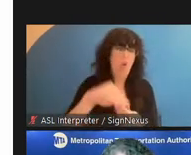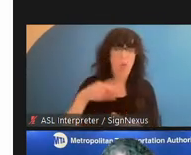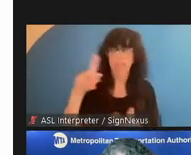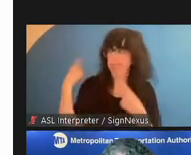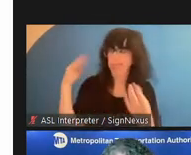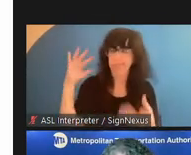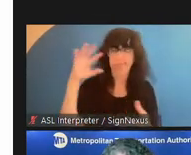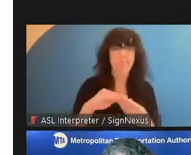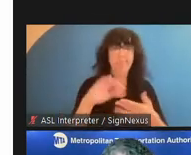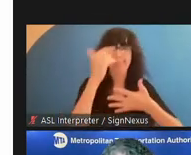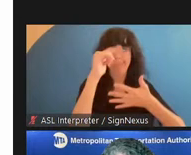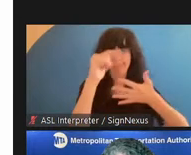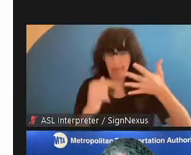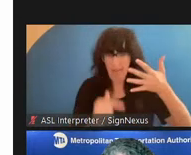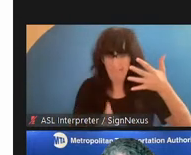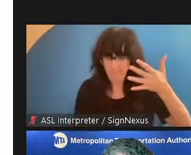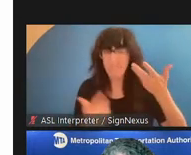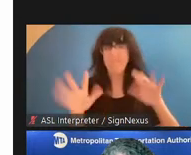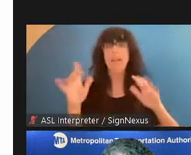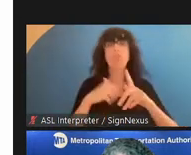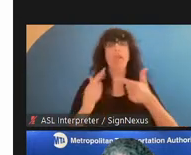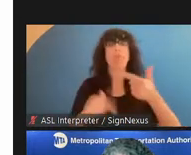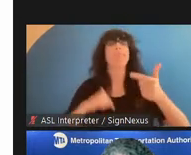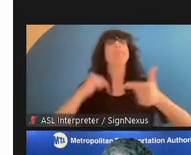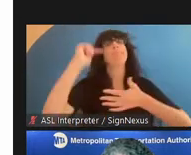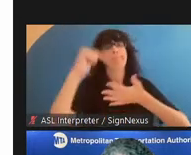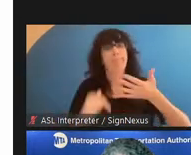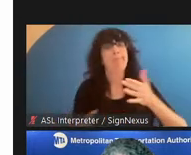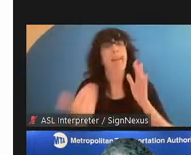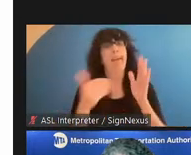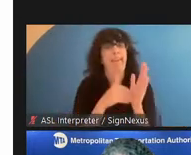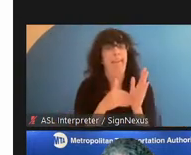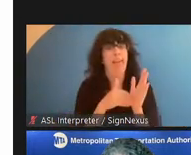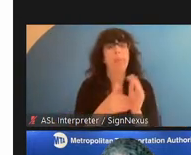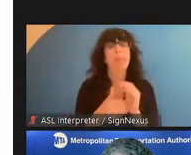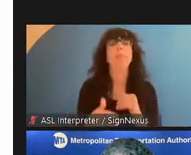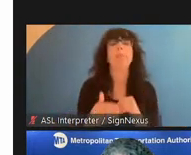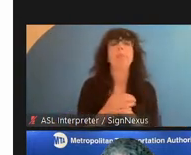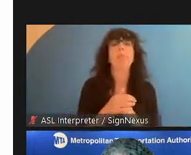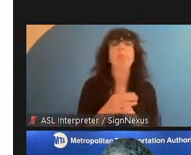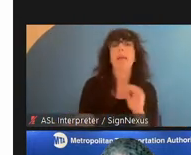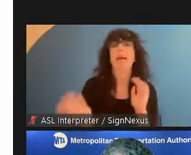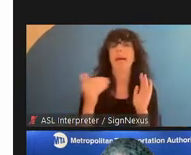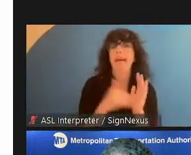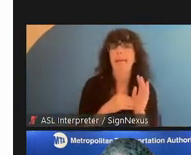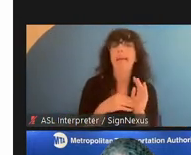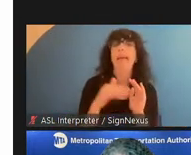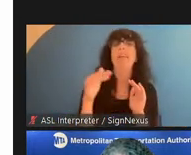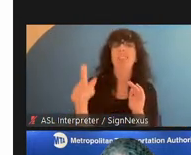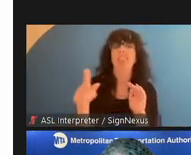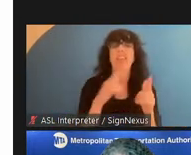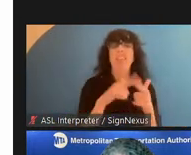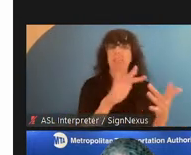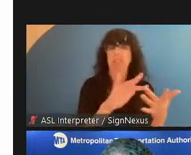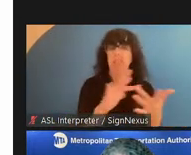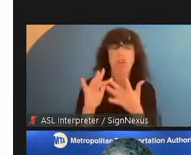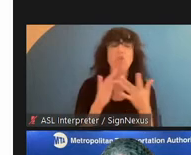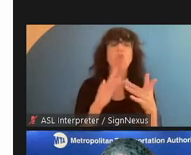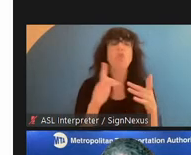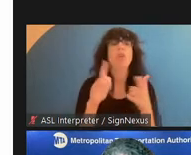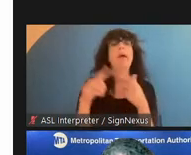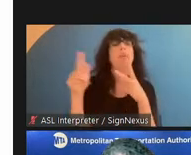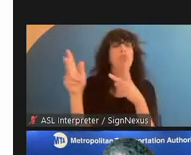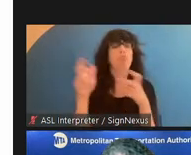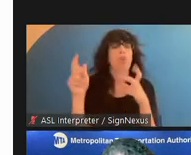time as a reminder this hearing is being live streamed and recorded and will be available publicly on our